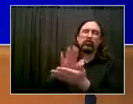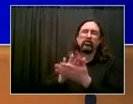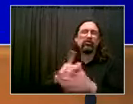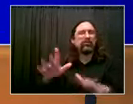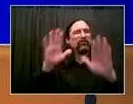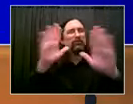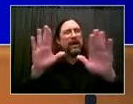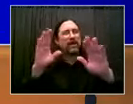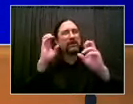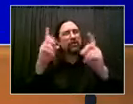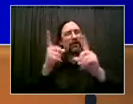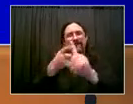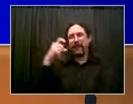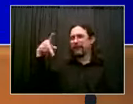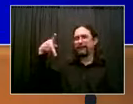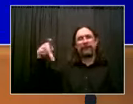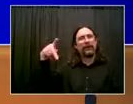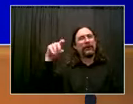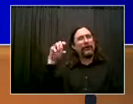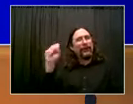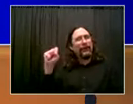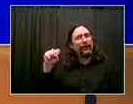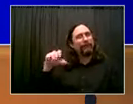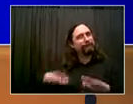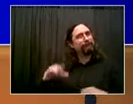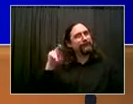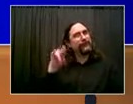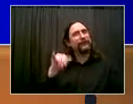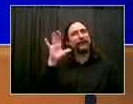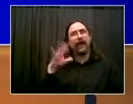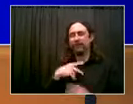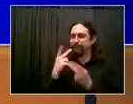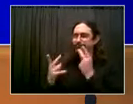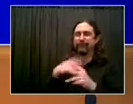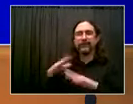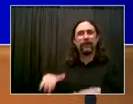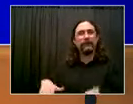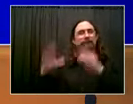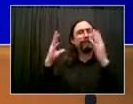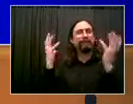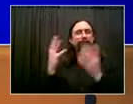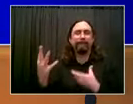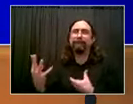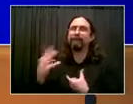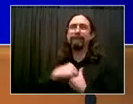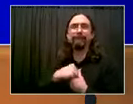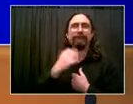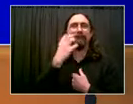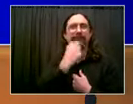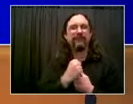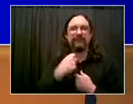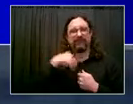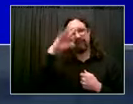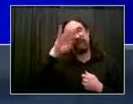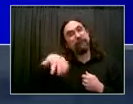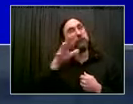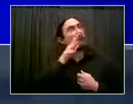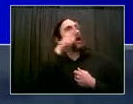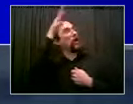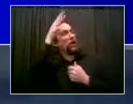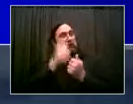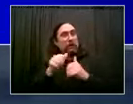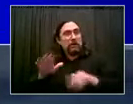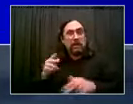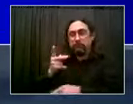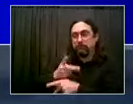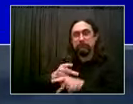what parents have been through, what kids have been through. It's time for everyone to come back. It's time for us all to be together. It's time to do things